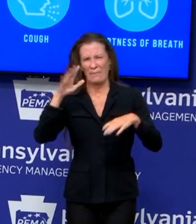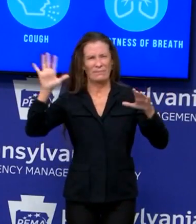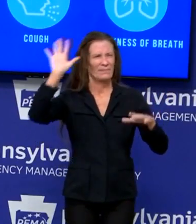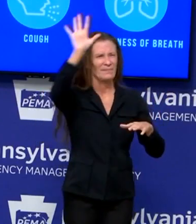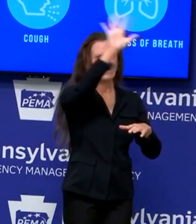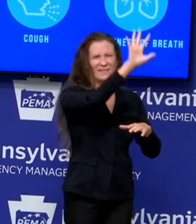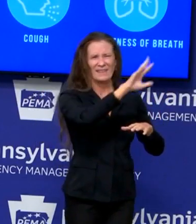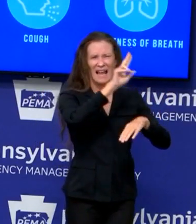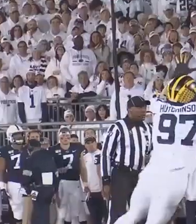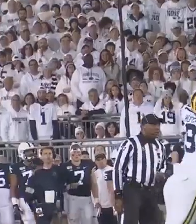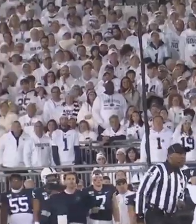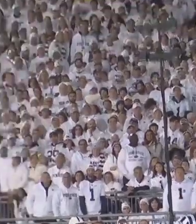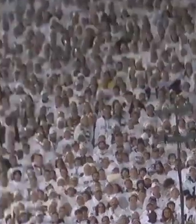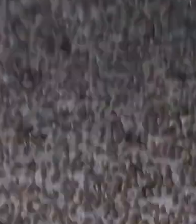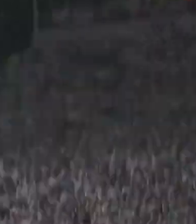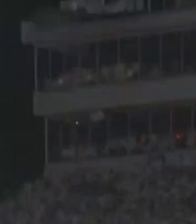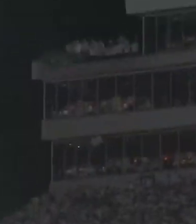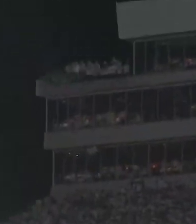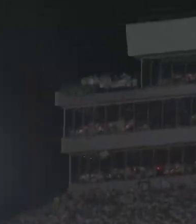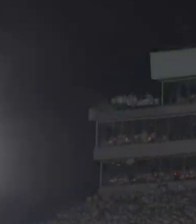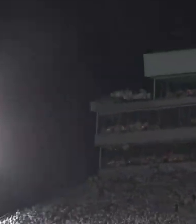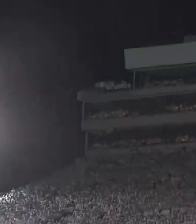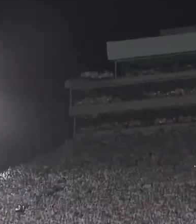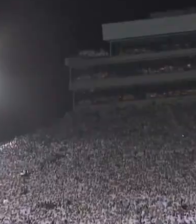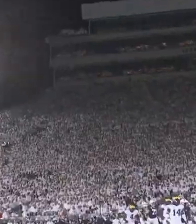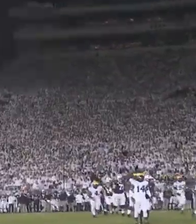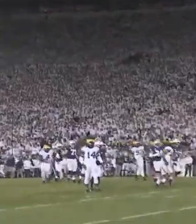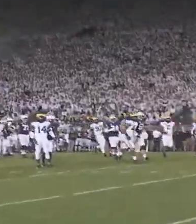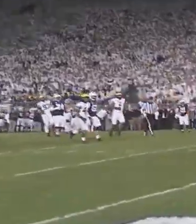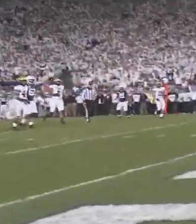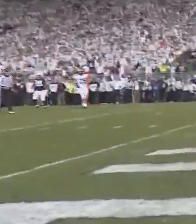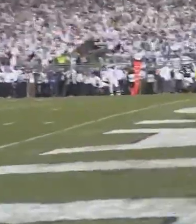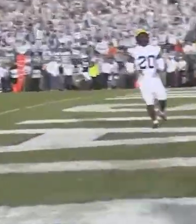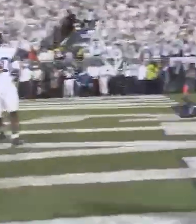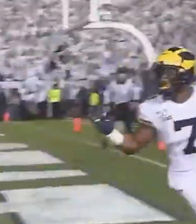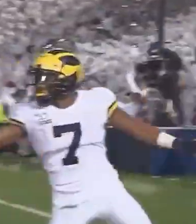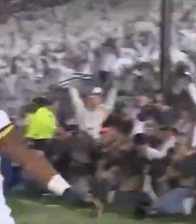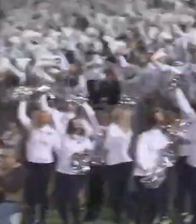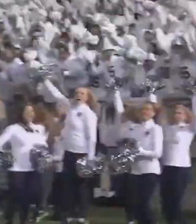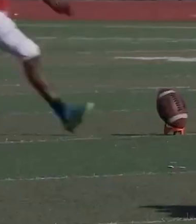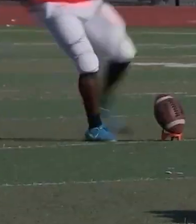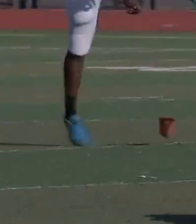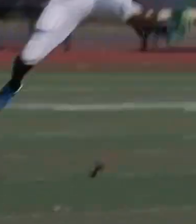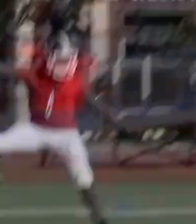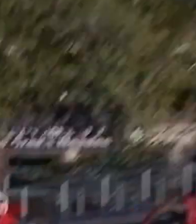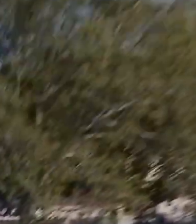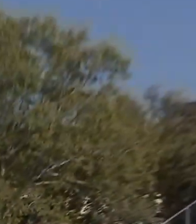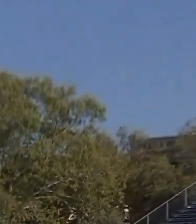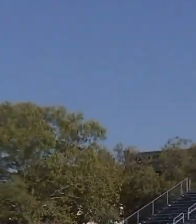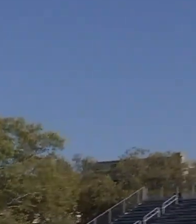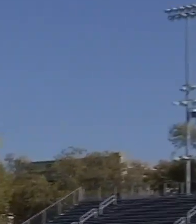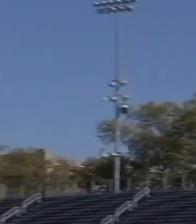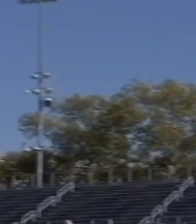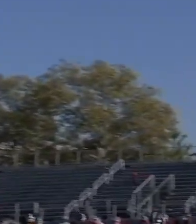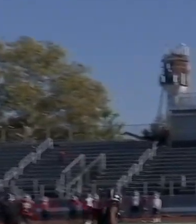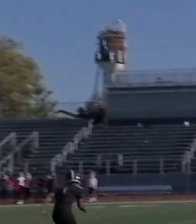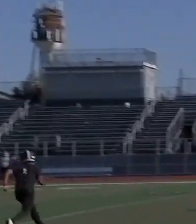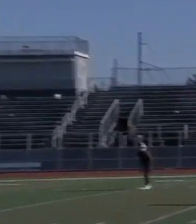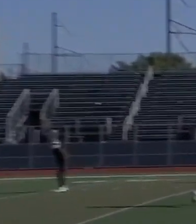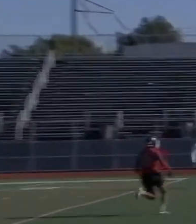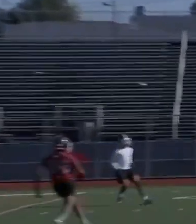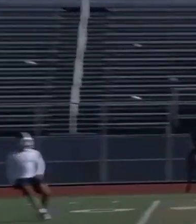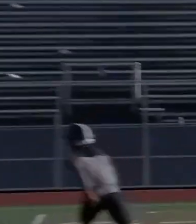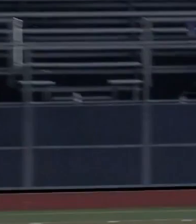Health, echoed the governor, saying the PIAA should look to what several college conferences have done recently. But she stopped short of making